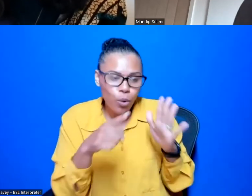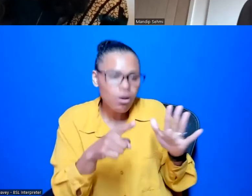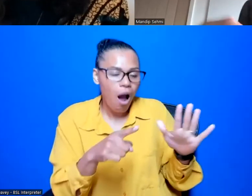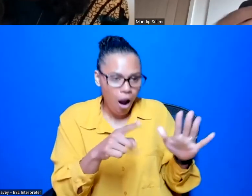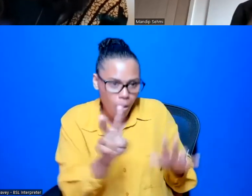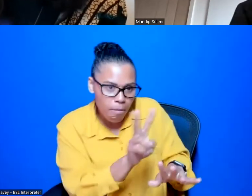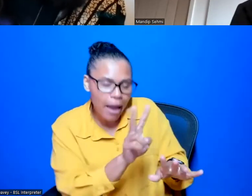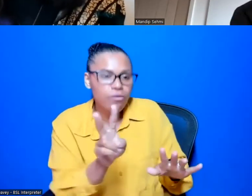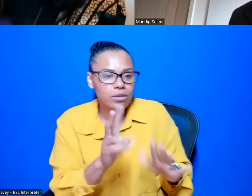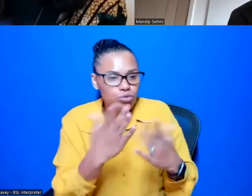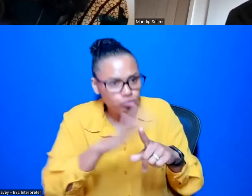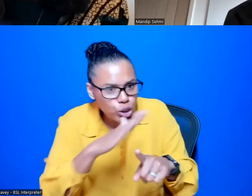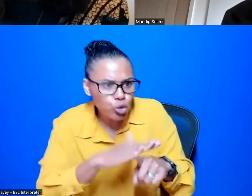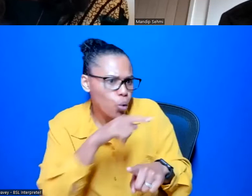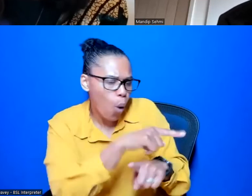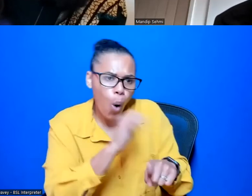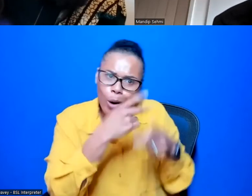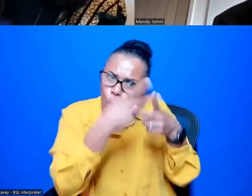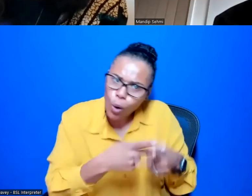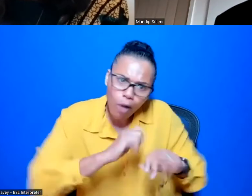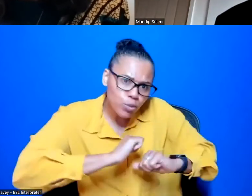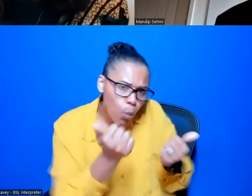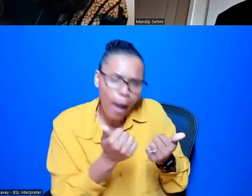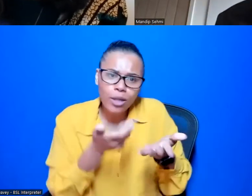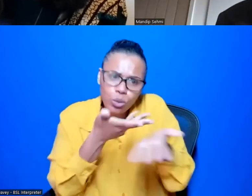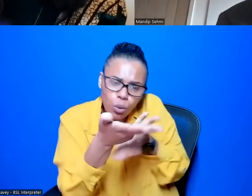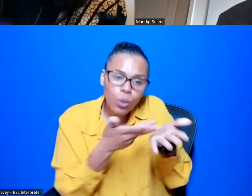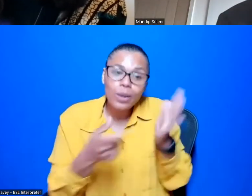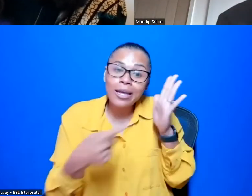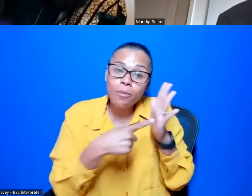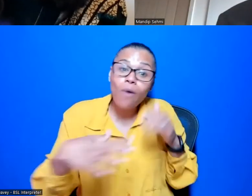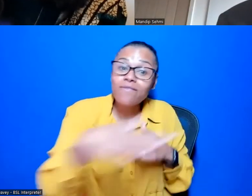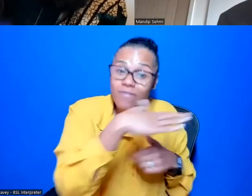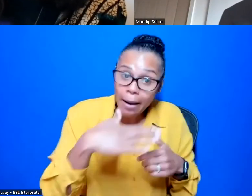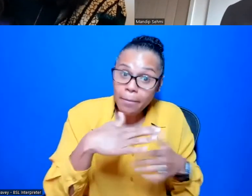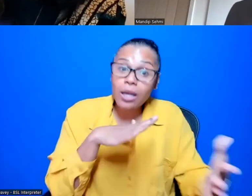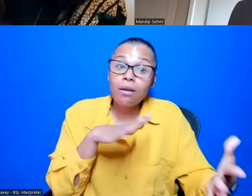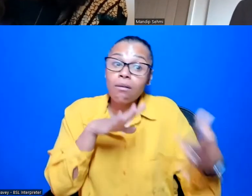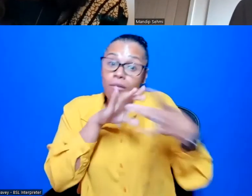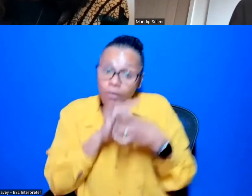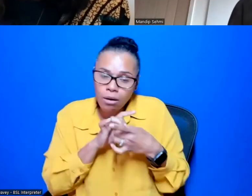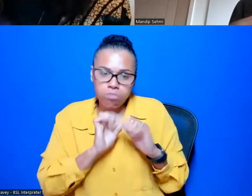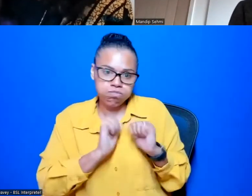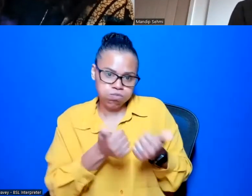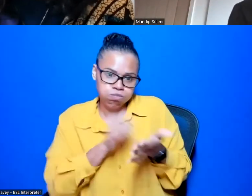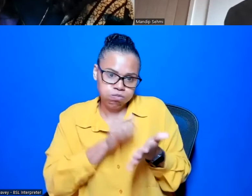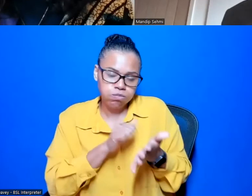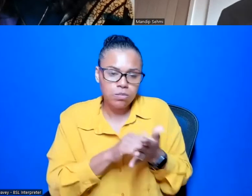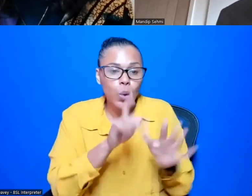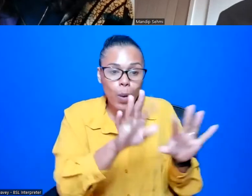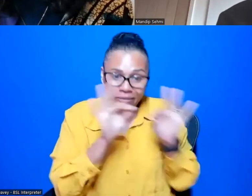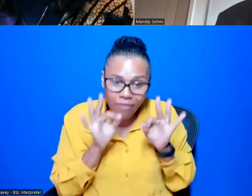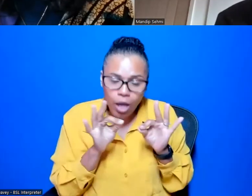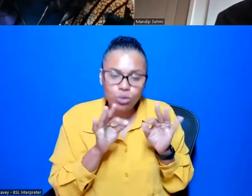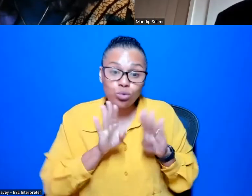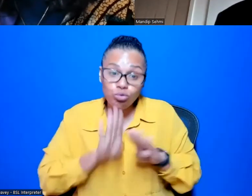an understanding of what they're getting into can really help. I think, if they invite them to training sessions, to competitions,